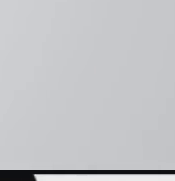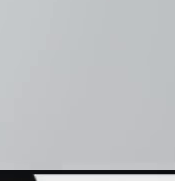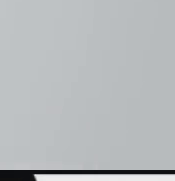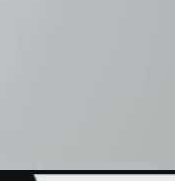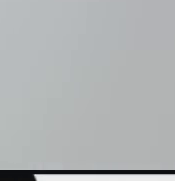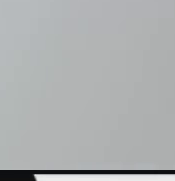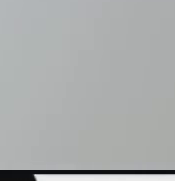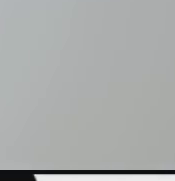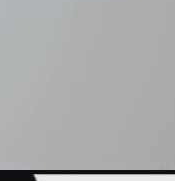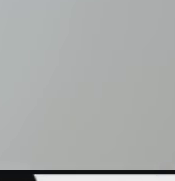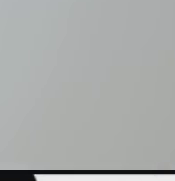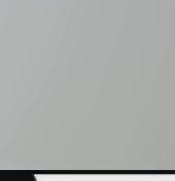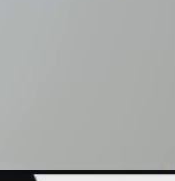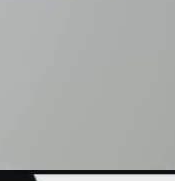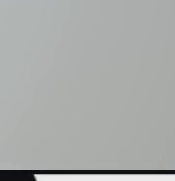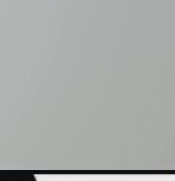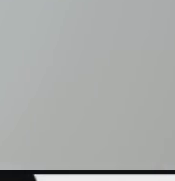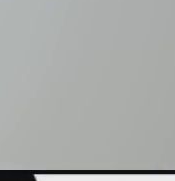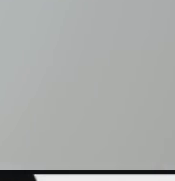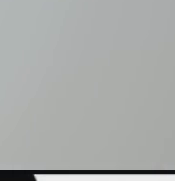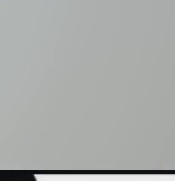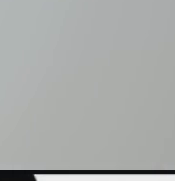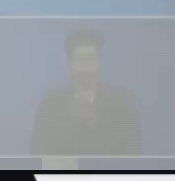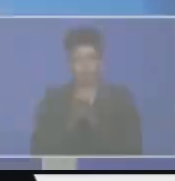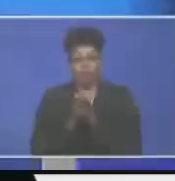Diagnostic Center.